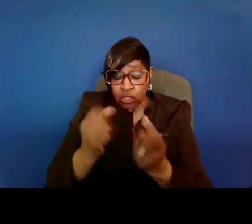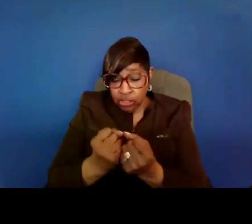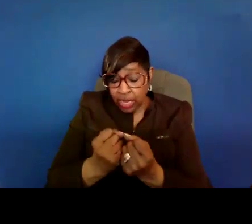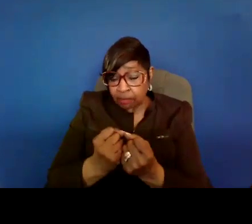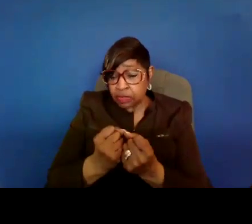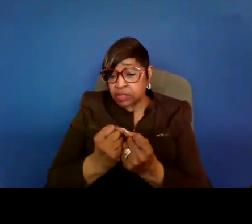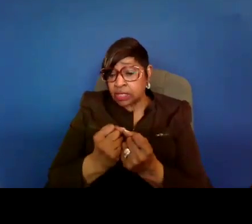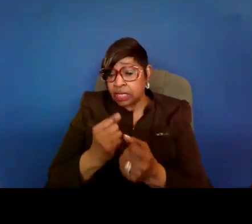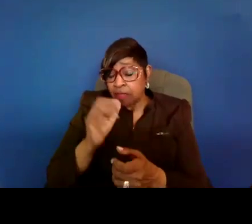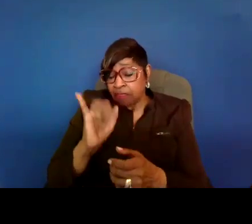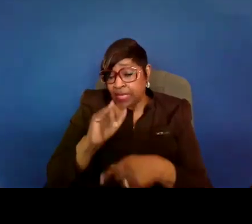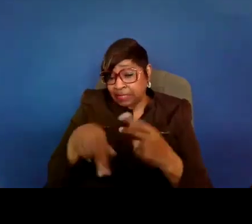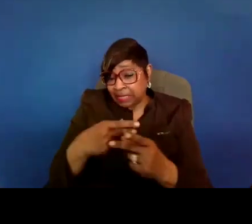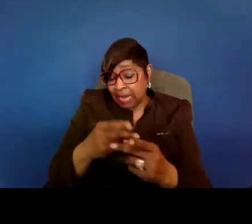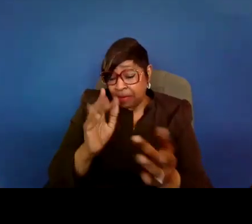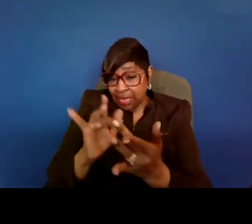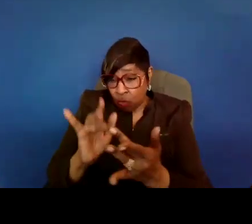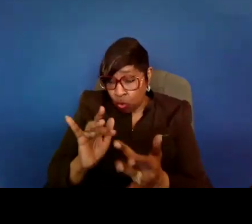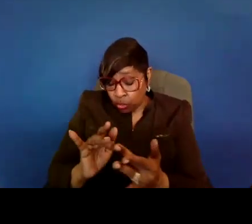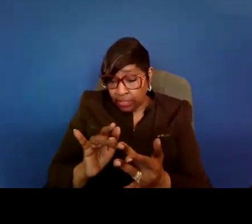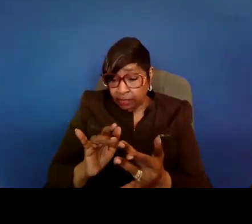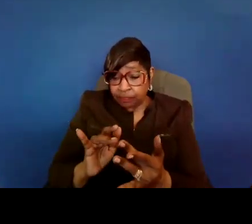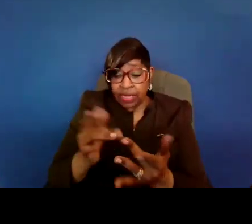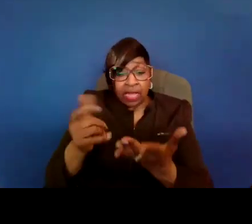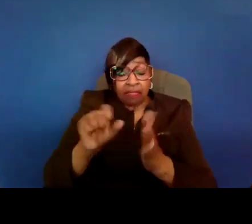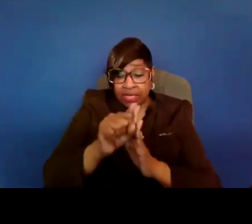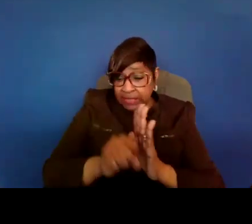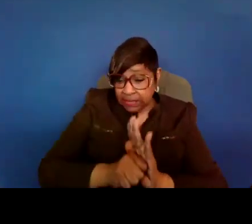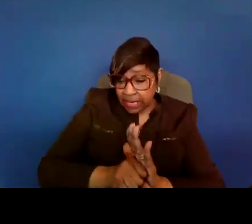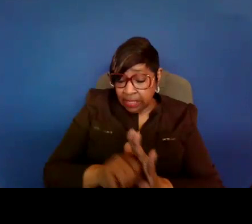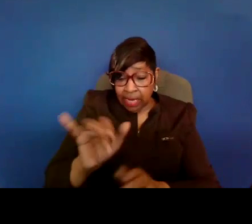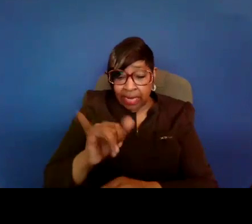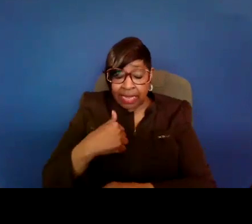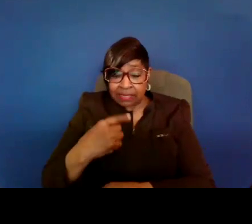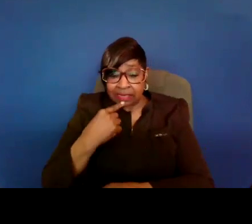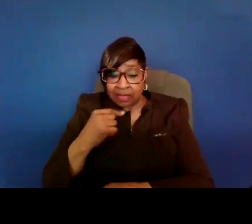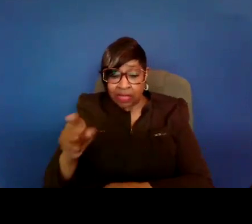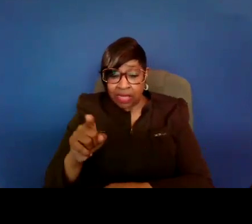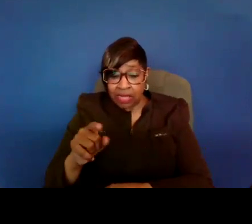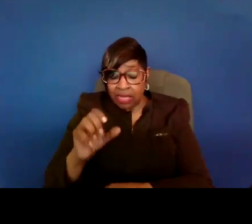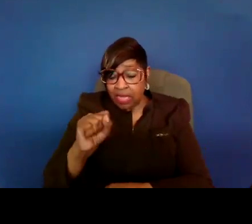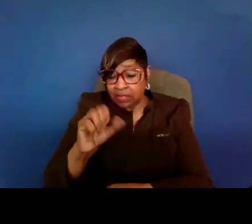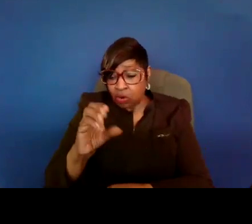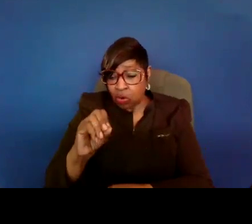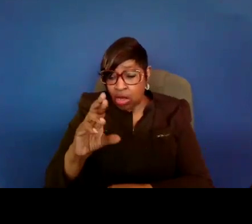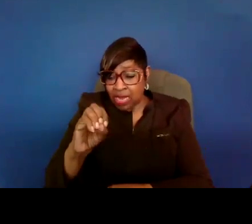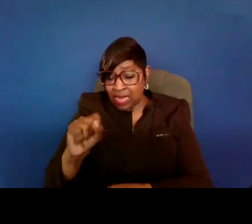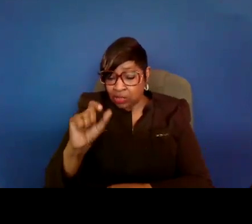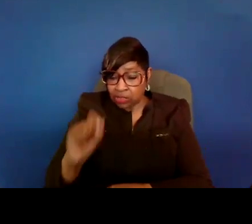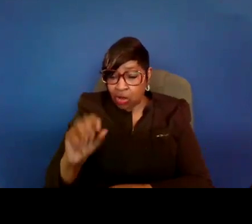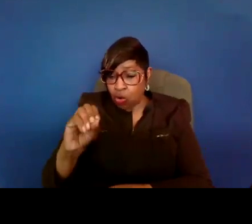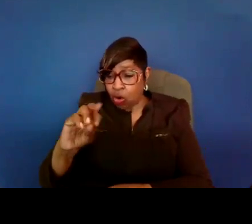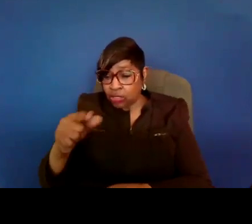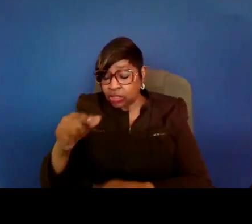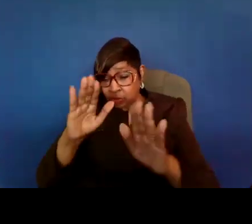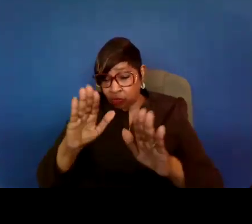and that type of networking. The states, and like I said, that scores.org is really great. And there's